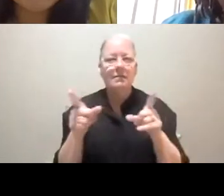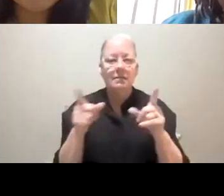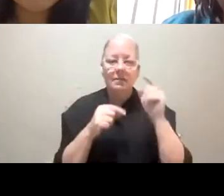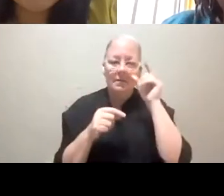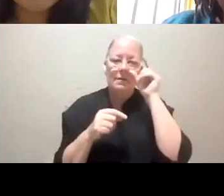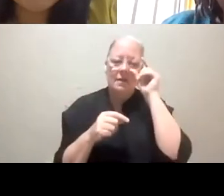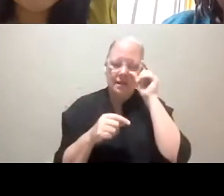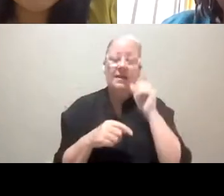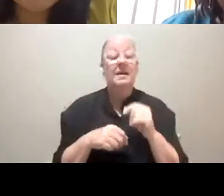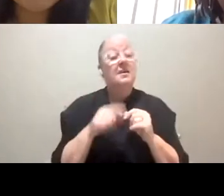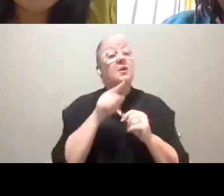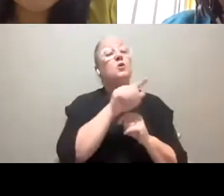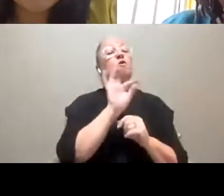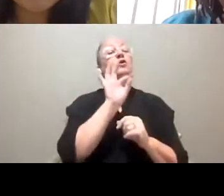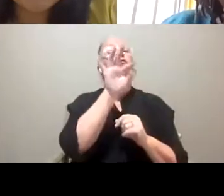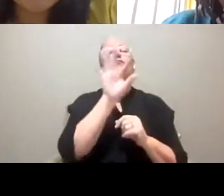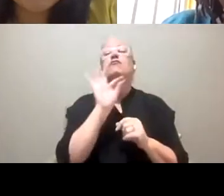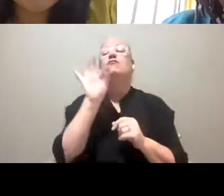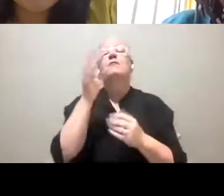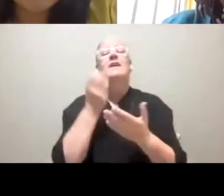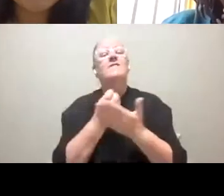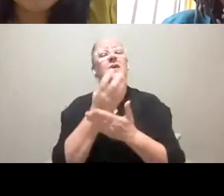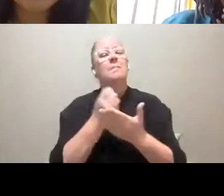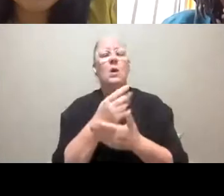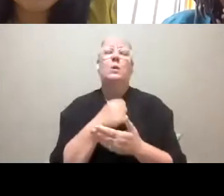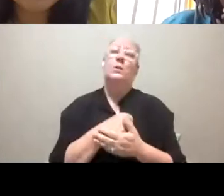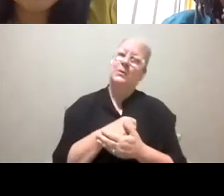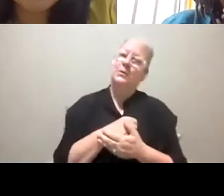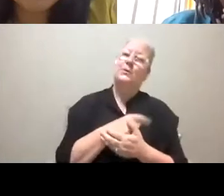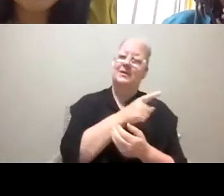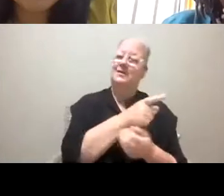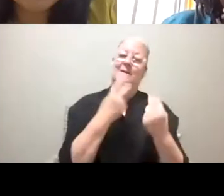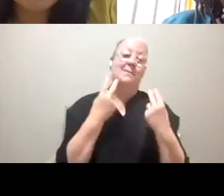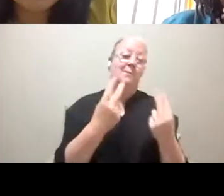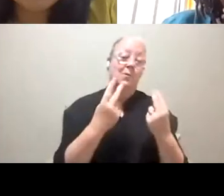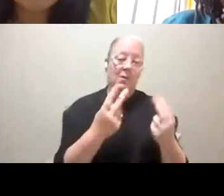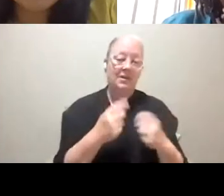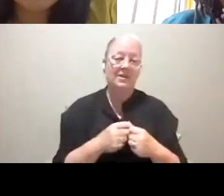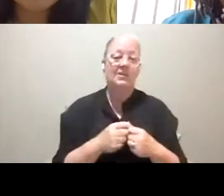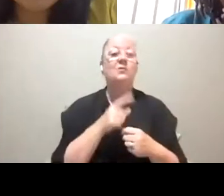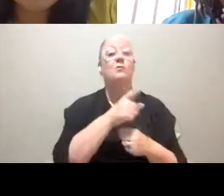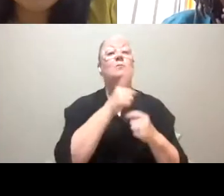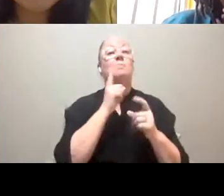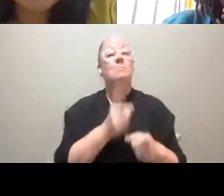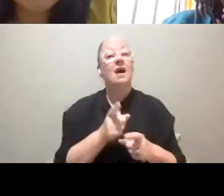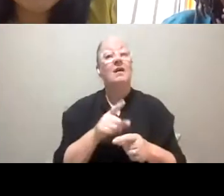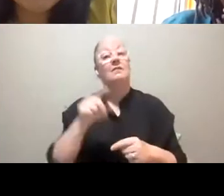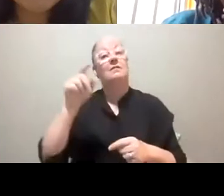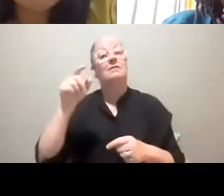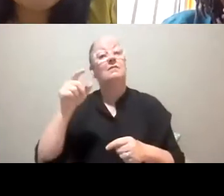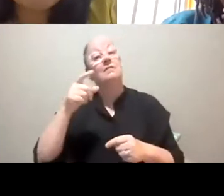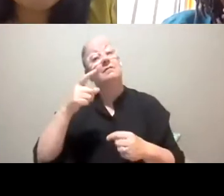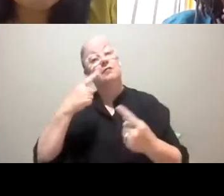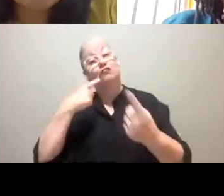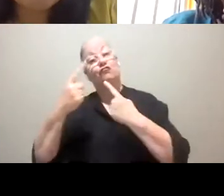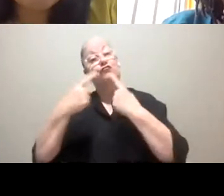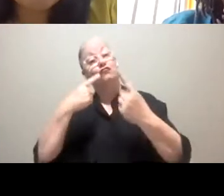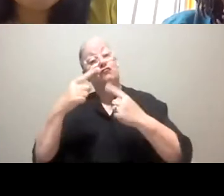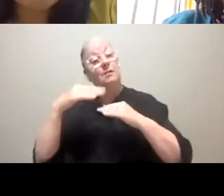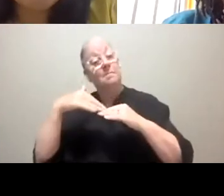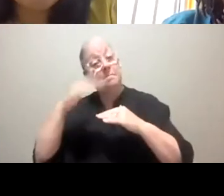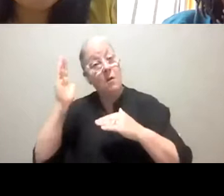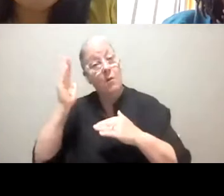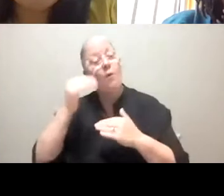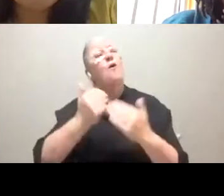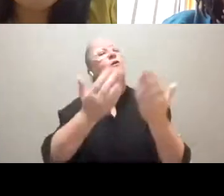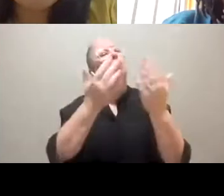there. When Tuchita said, talk more to hear more, and that we should